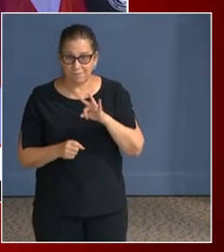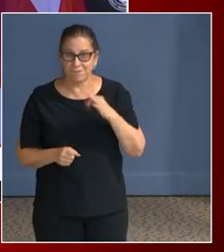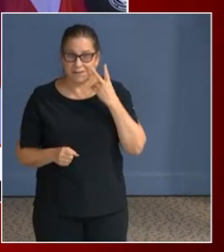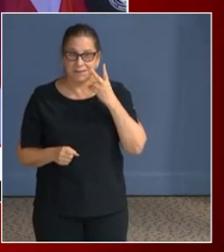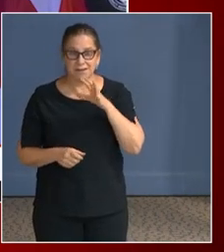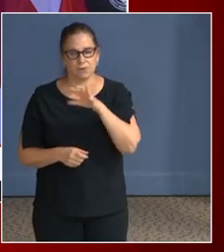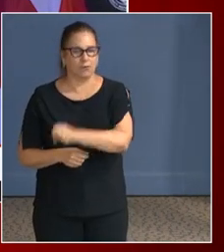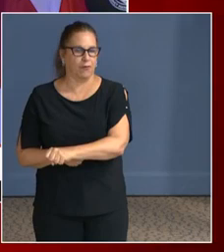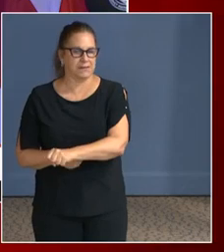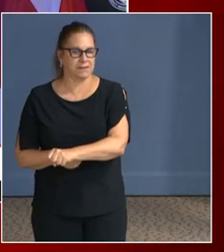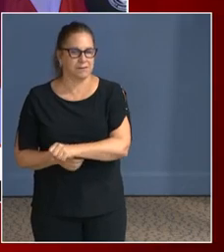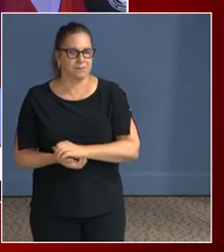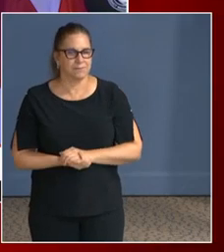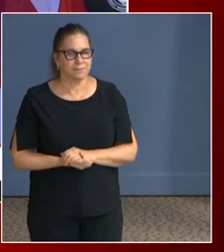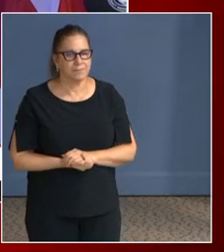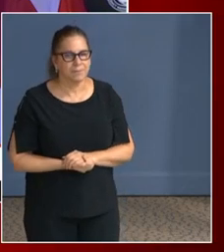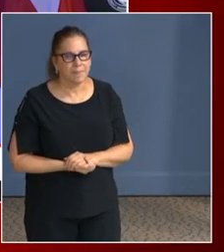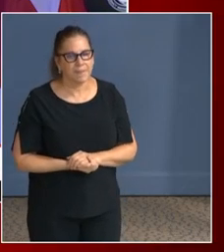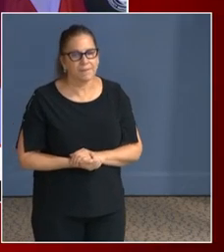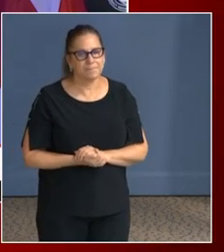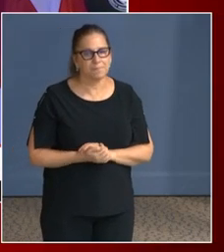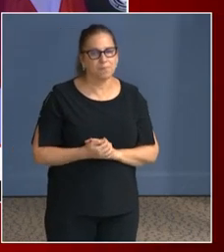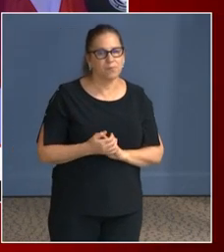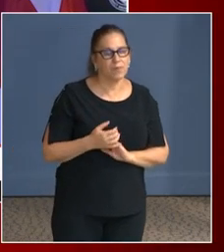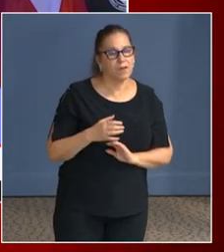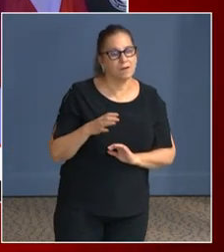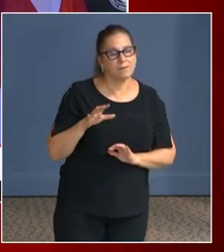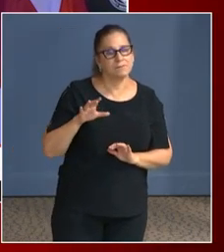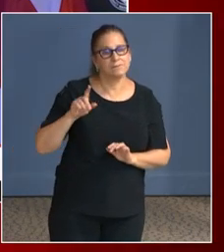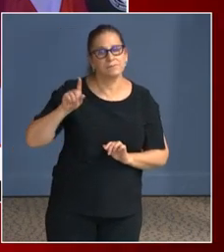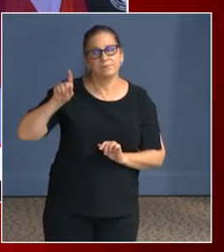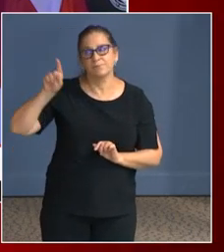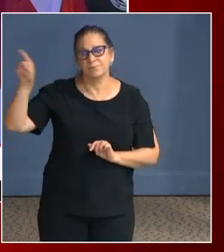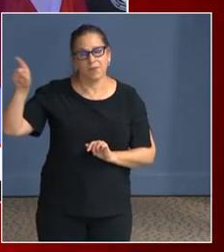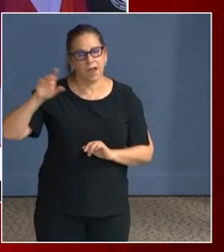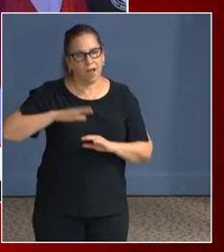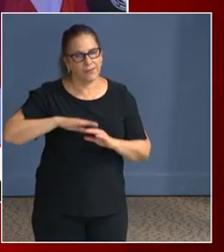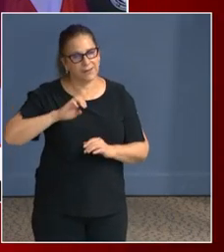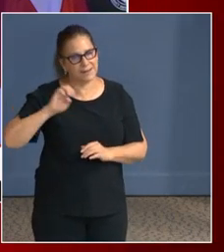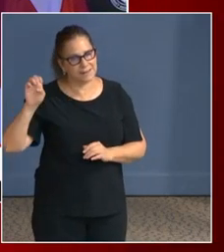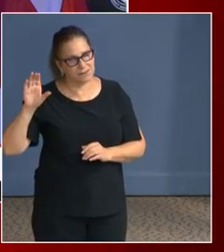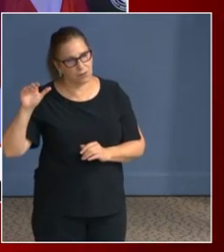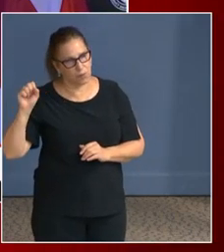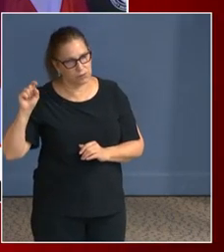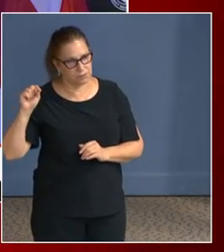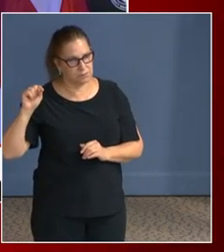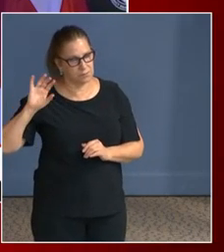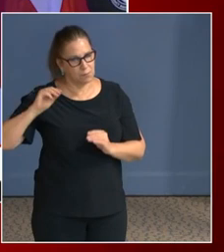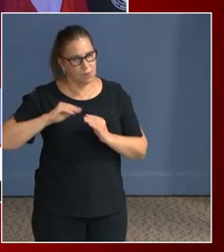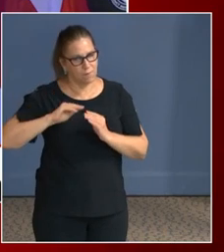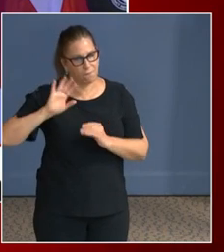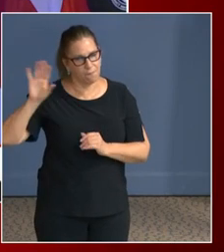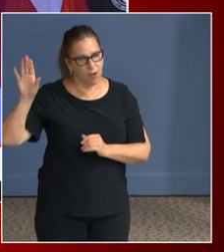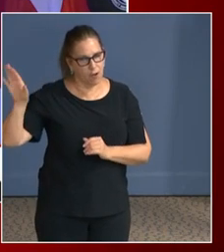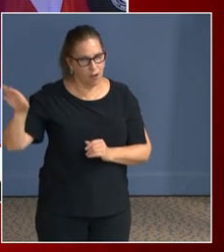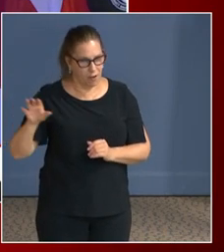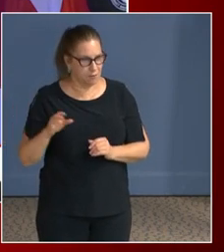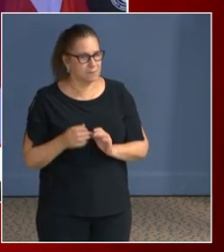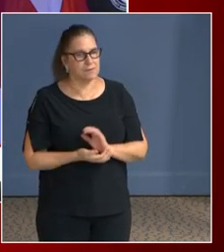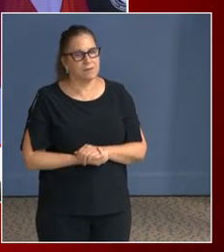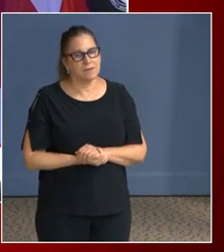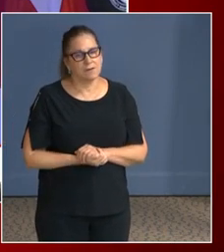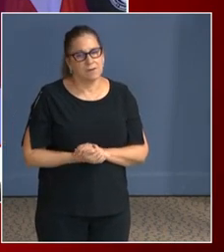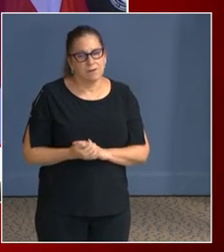East Coast of what is legal and what is illegal. And those fireworks travel up the